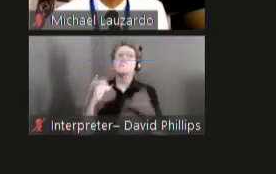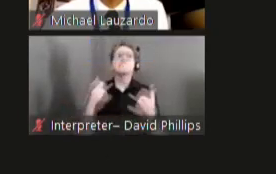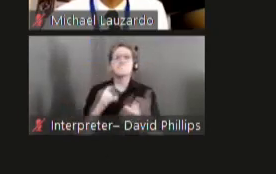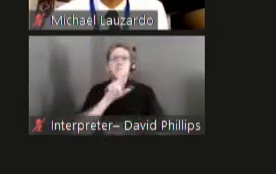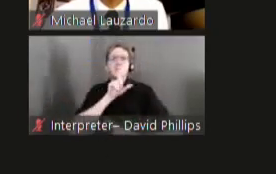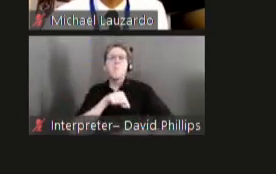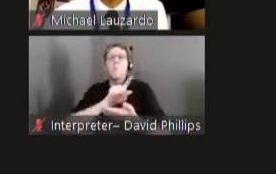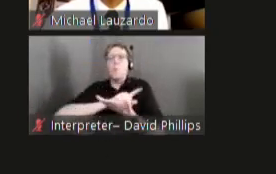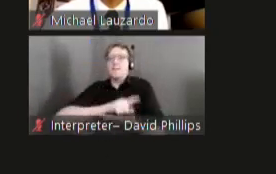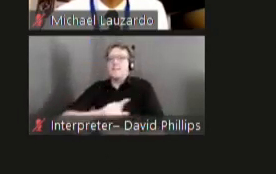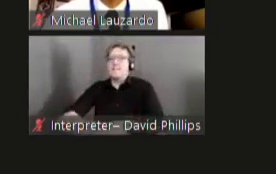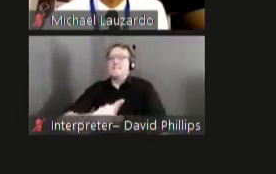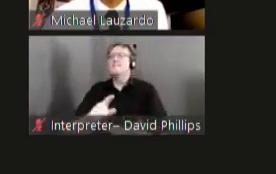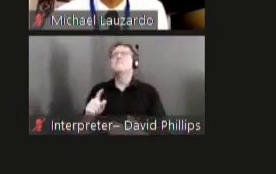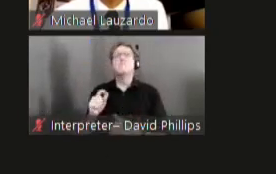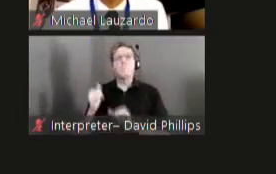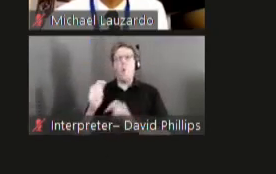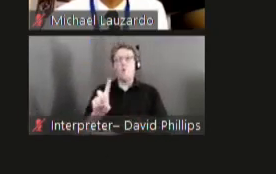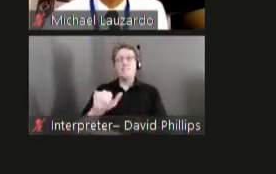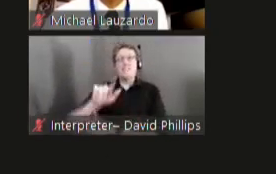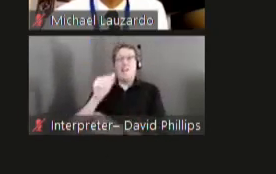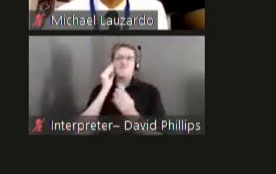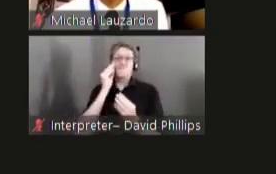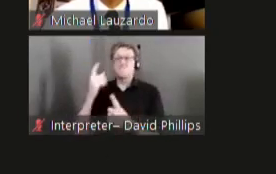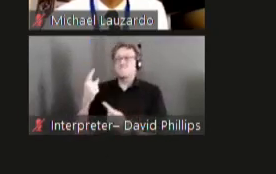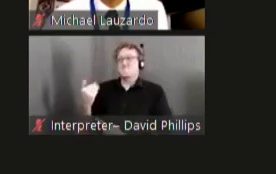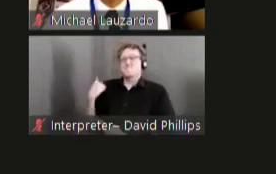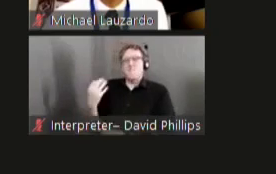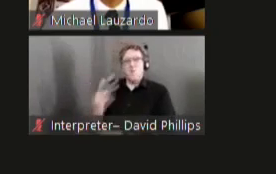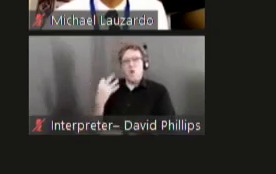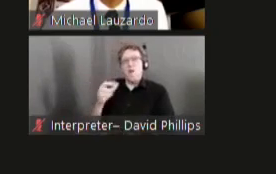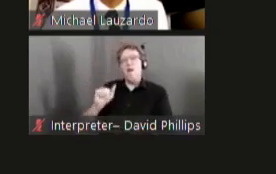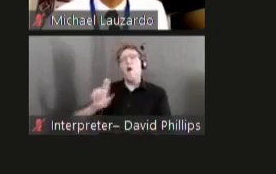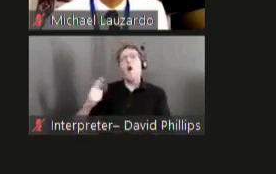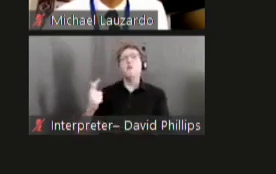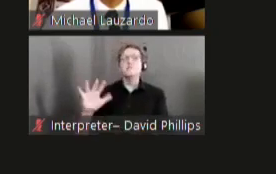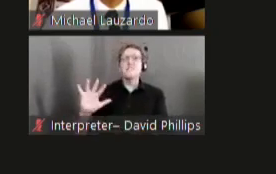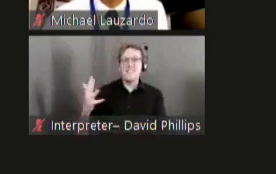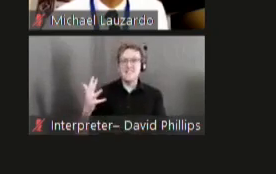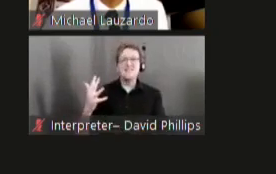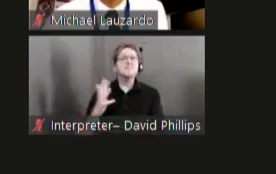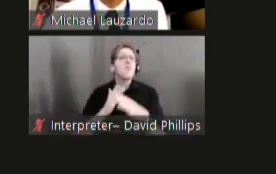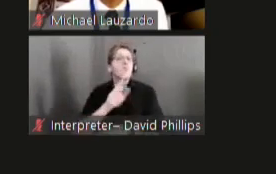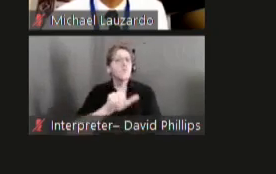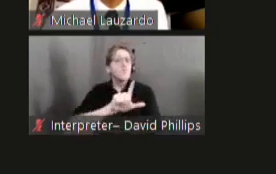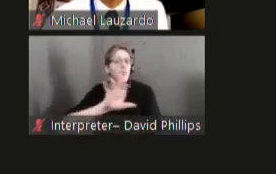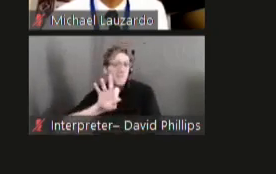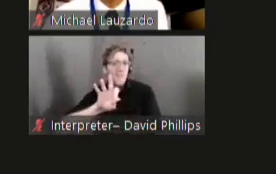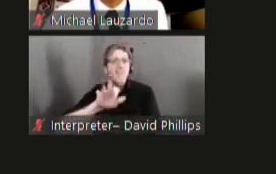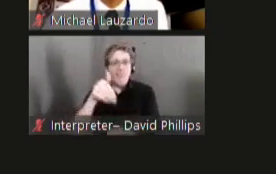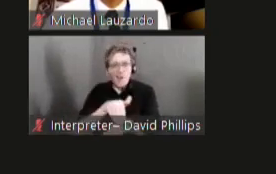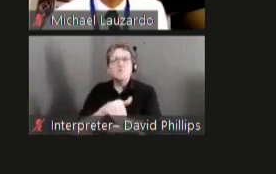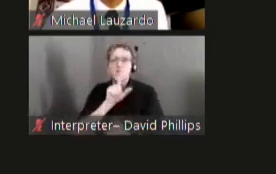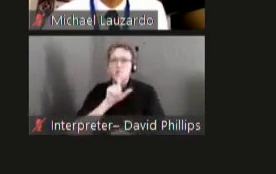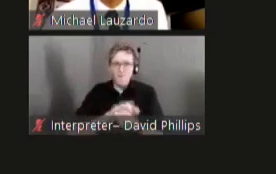of our data as of last Friday, August 6th. So we have just over 29,000 confirmed cases. Our positivity for